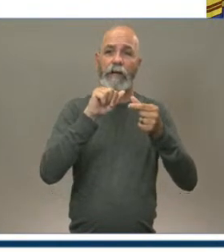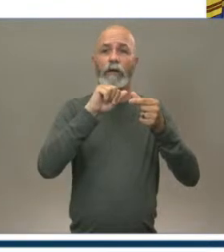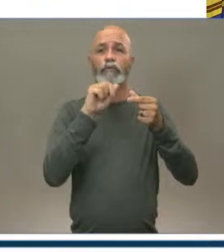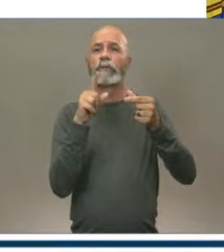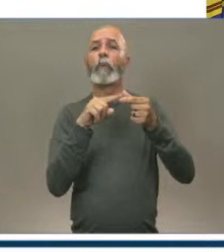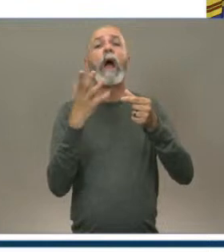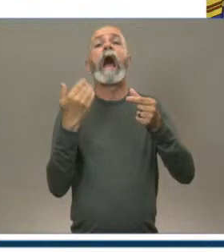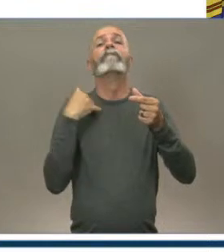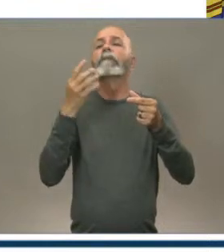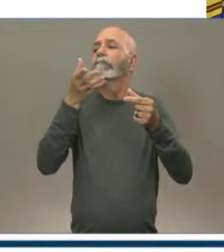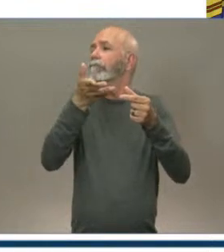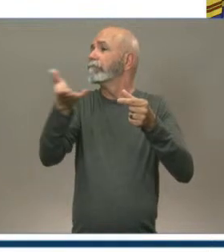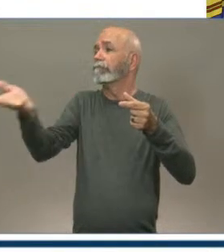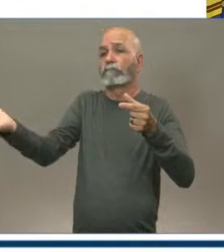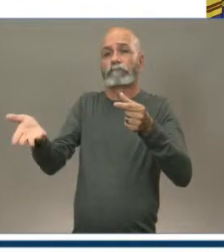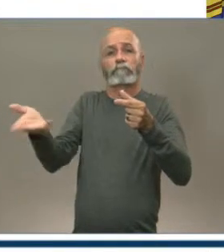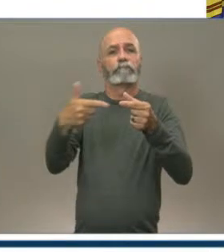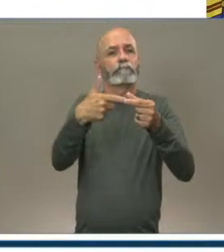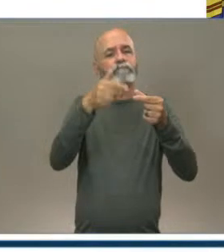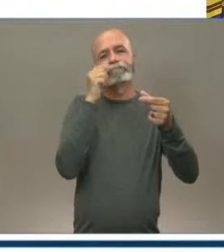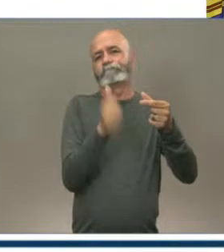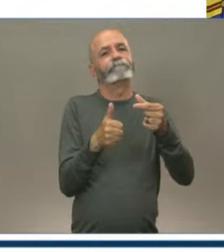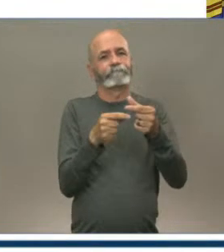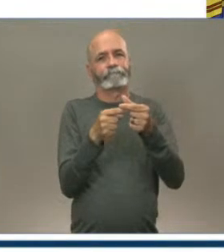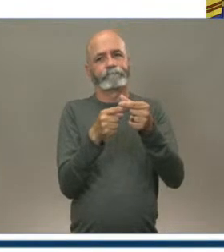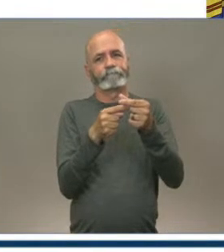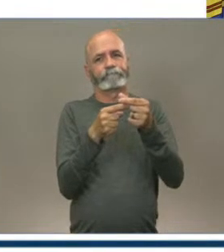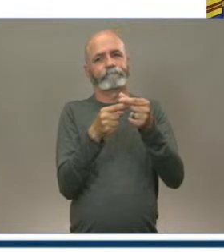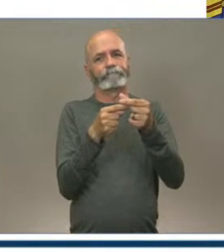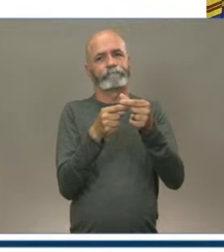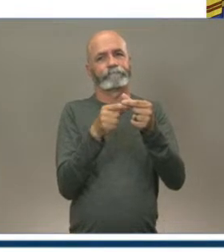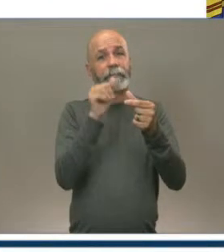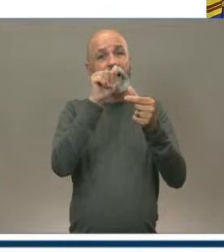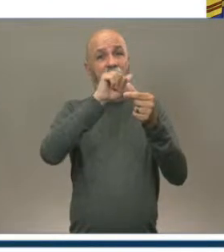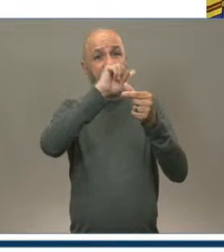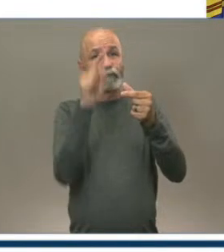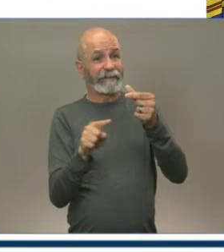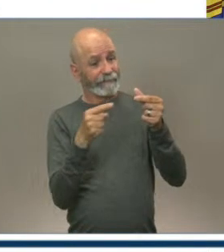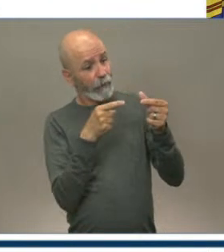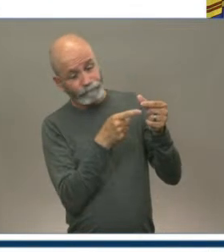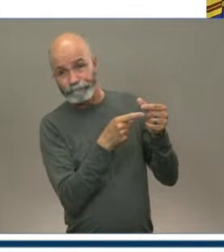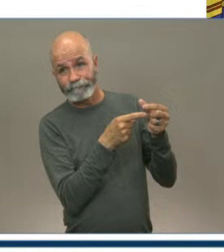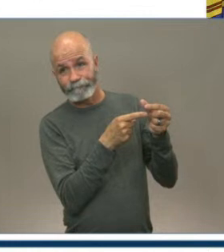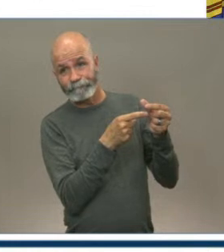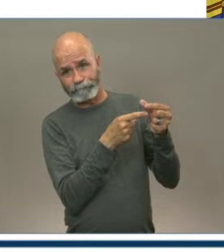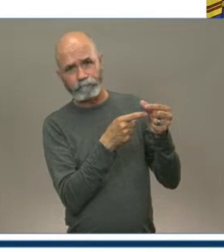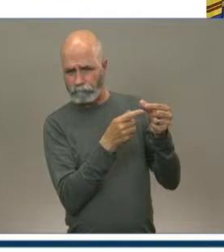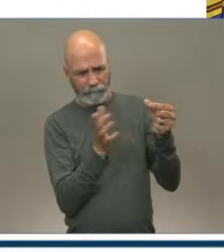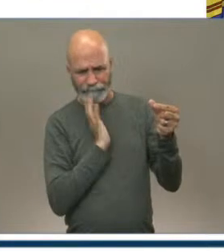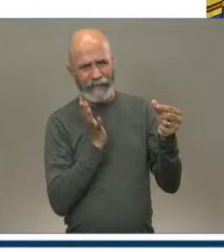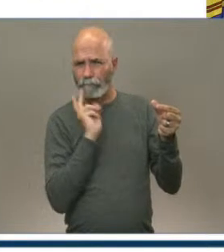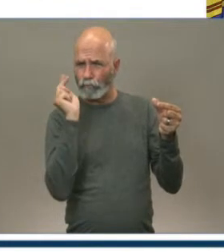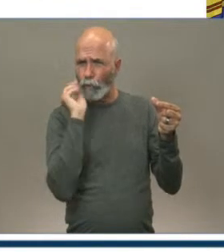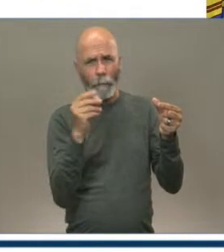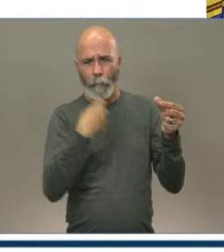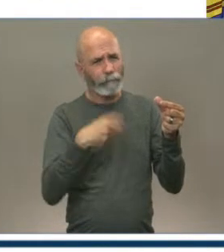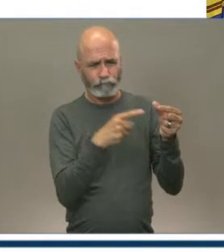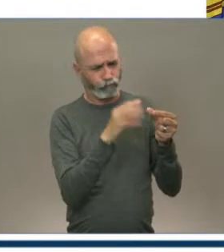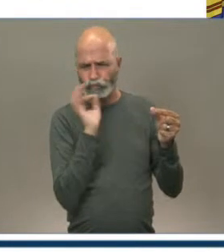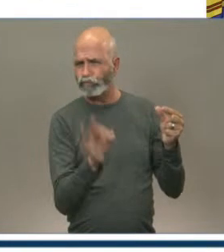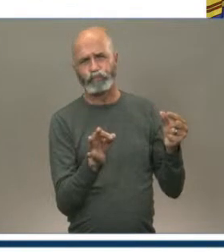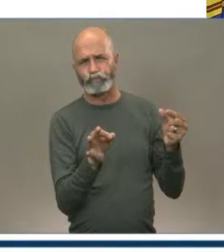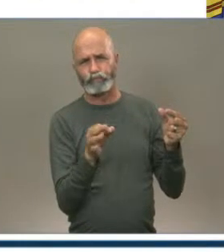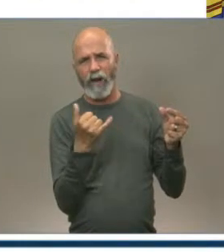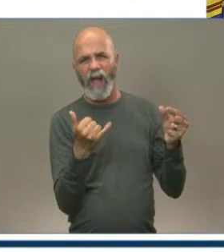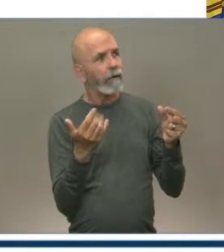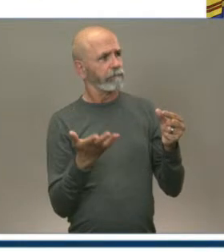now. And so what would you say to folks who have recently had AstraZeneca, or perhaps not even recently, and are perhaps concerned when